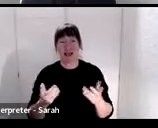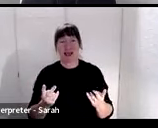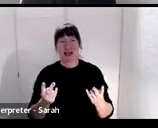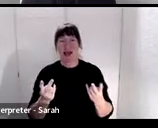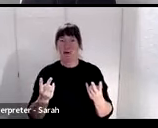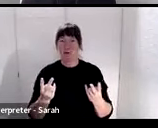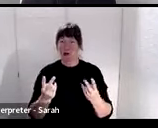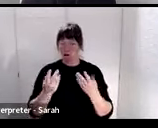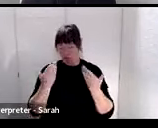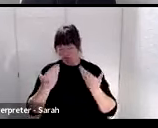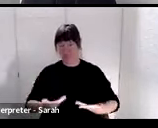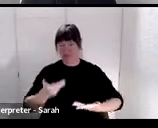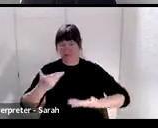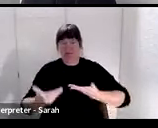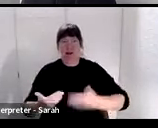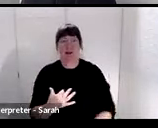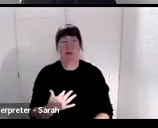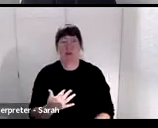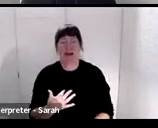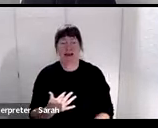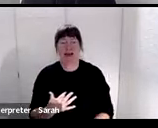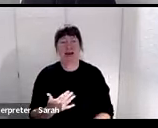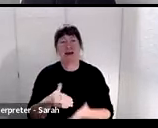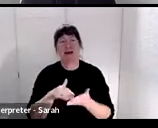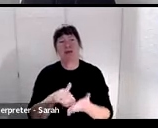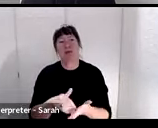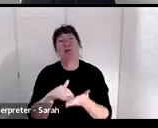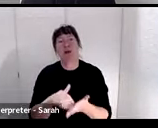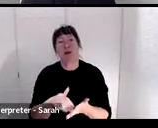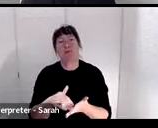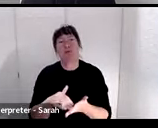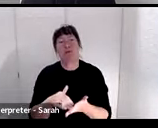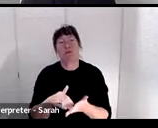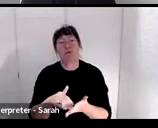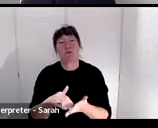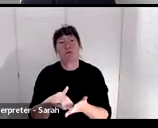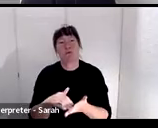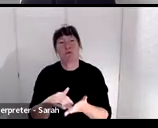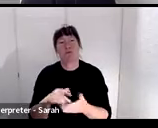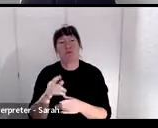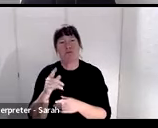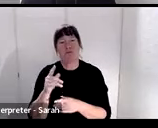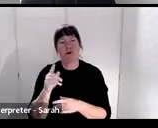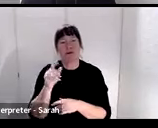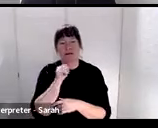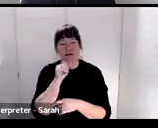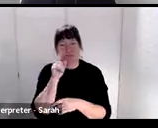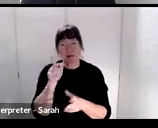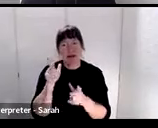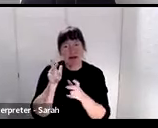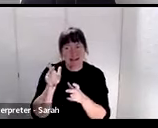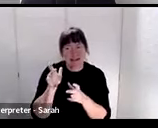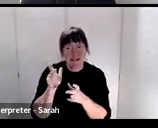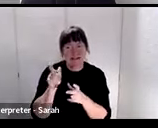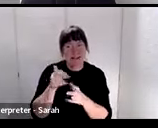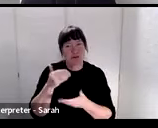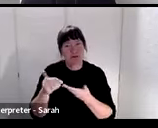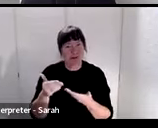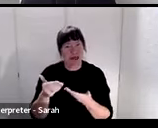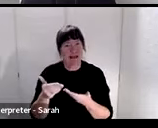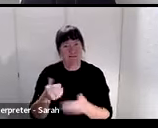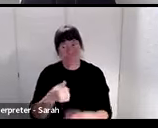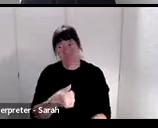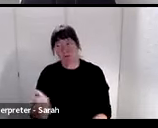like. That might be helpful just as a summary if people are listening in today. So